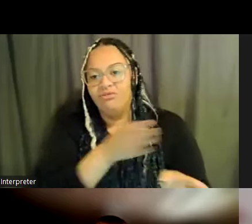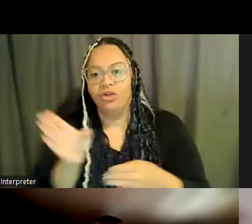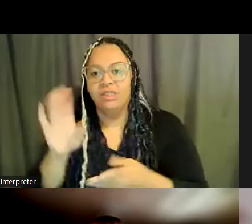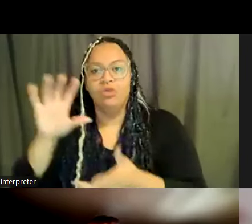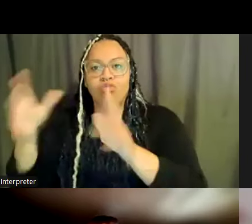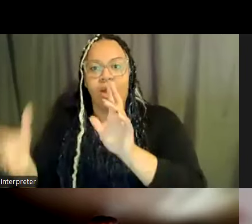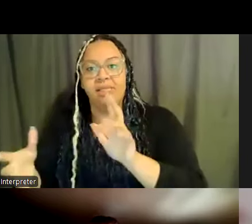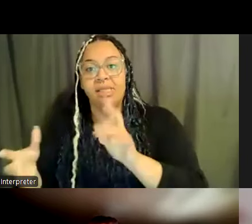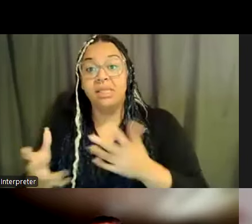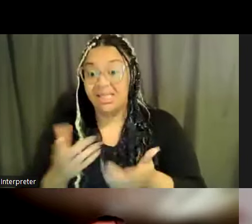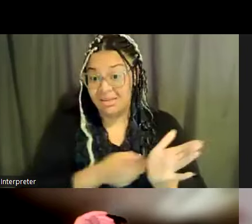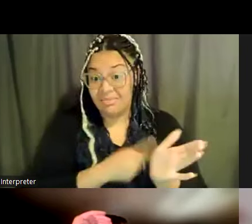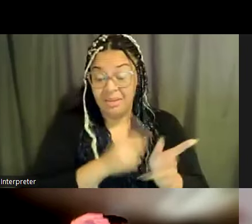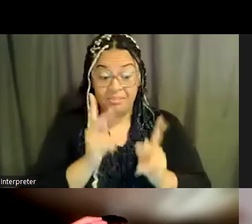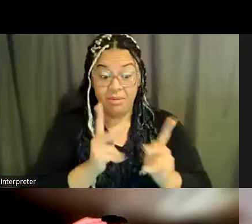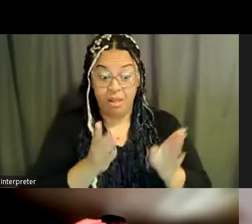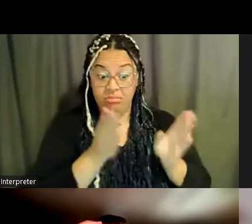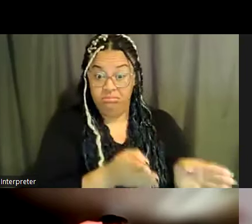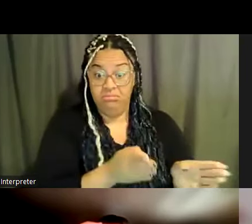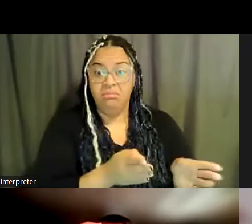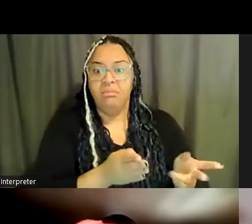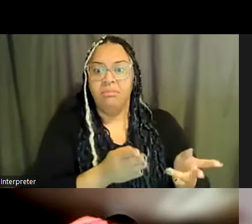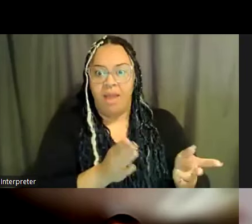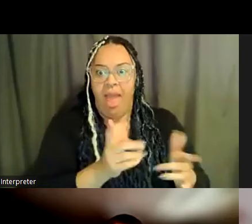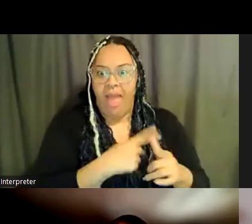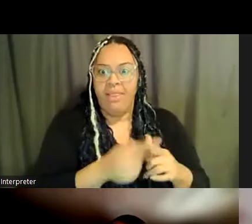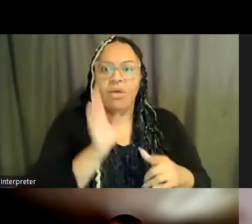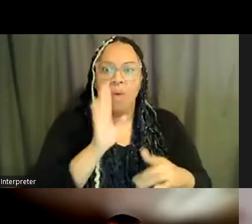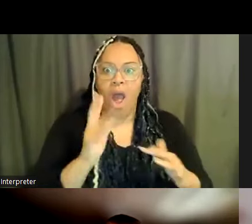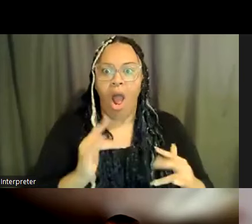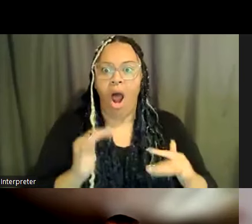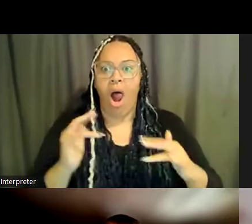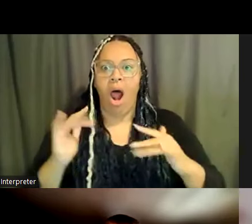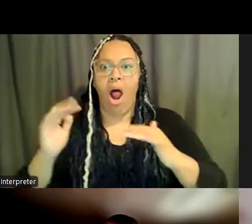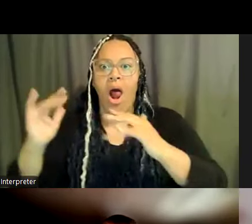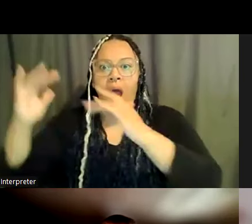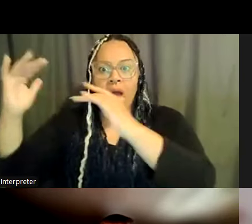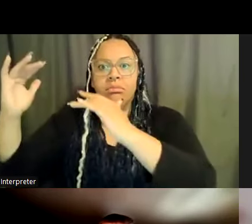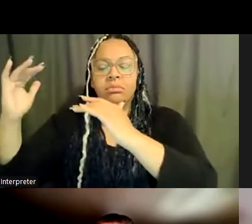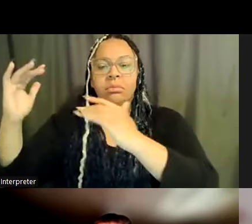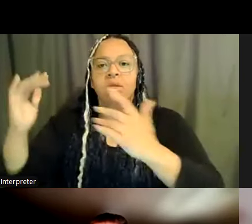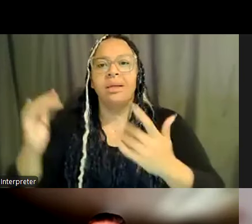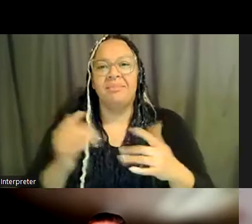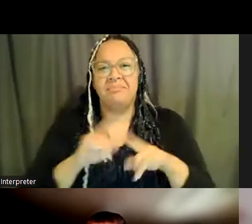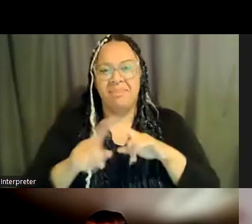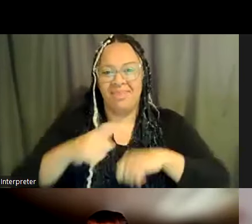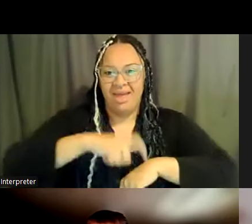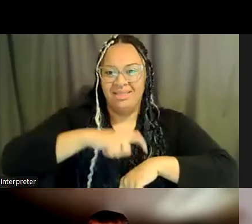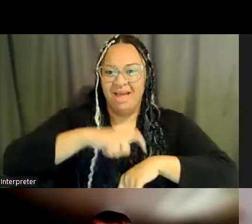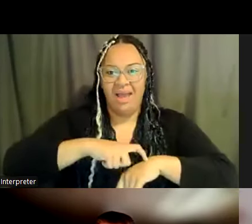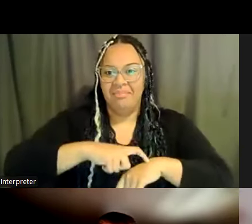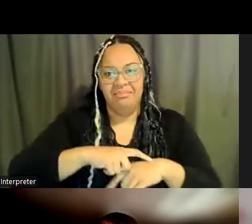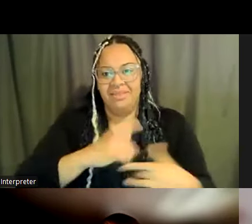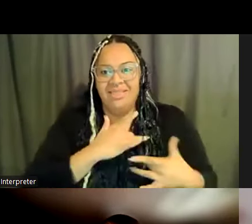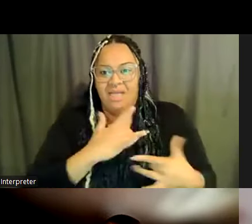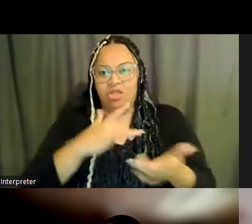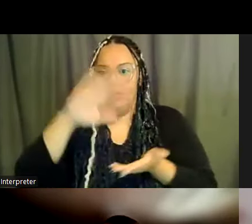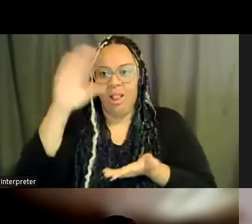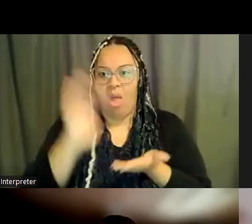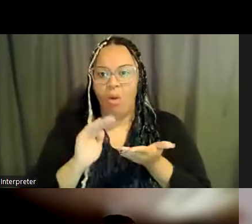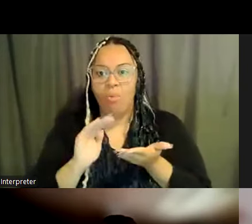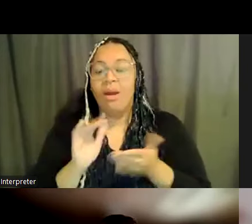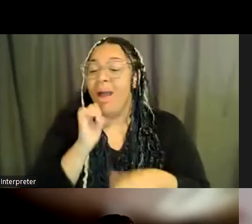in distress elevate to crisis. But that time period has actually been shown to be relatively low. I'm not sure